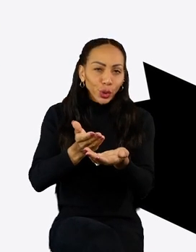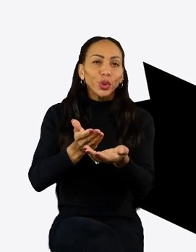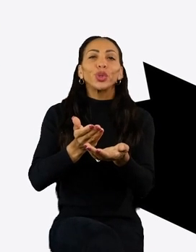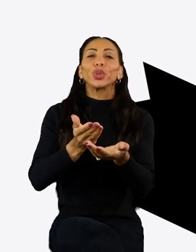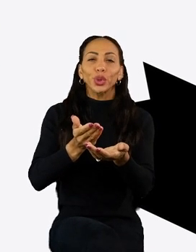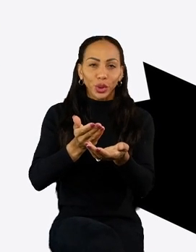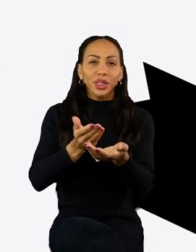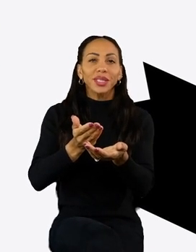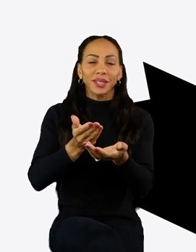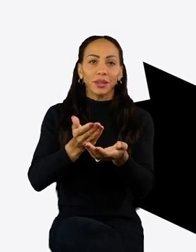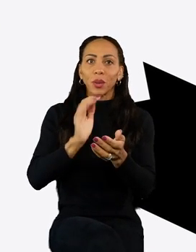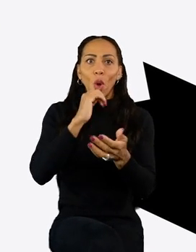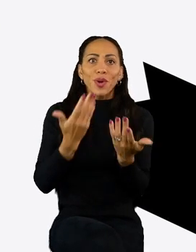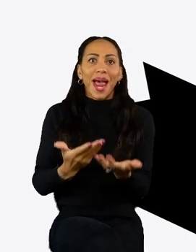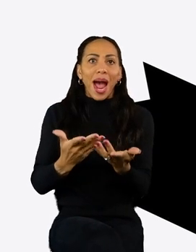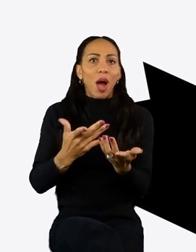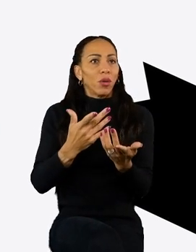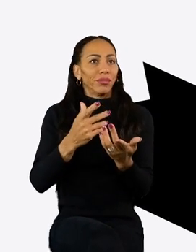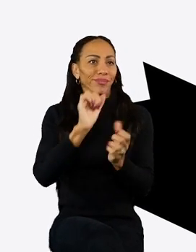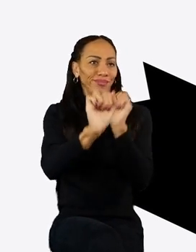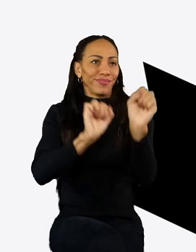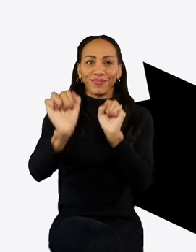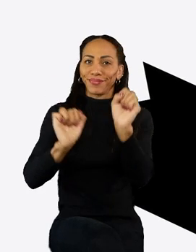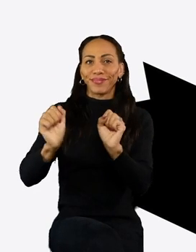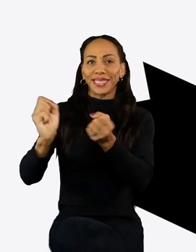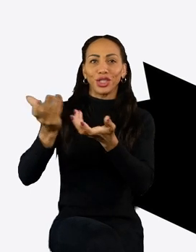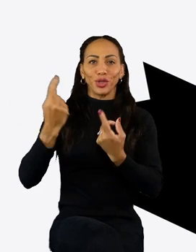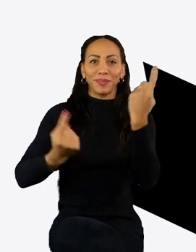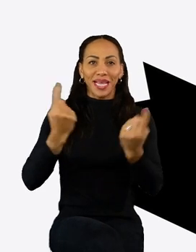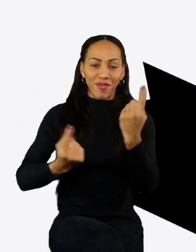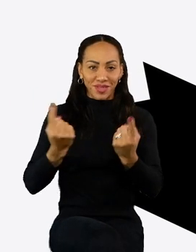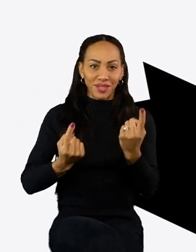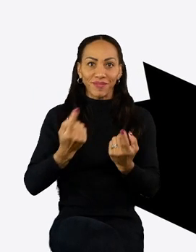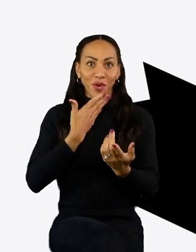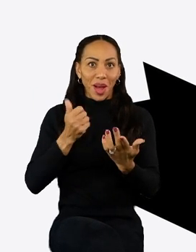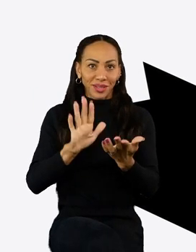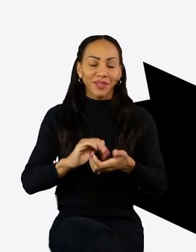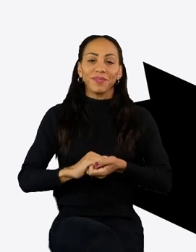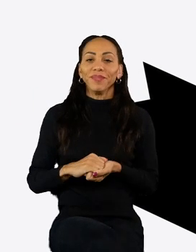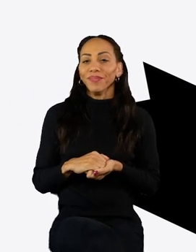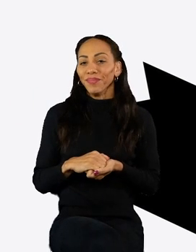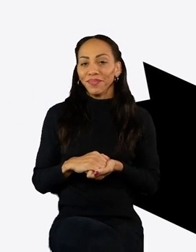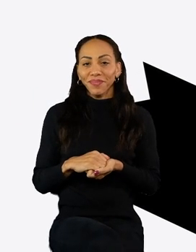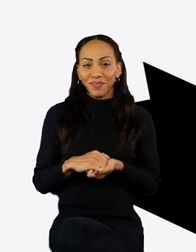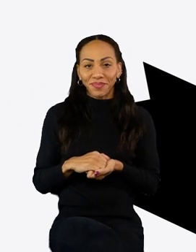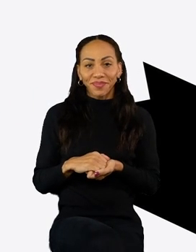everybody in a moment. So I won't do it now, but I'll let everyone just say a quick introduction to themselves, if they wouldn't mind. So